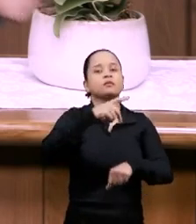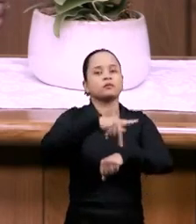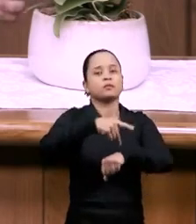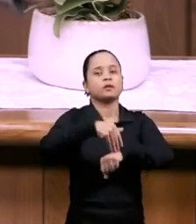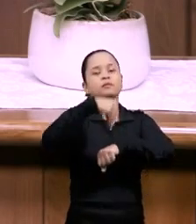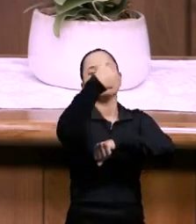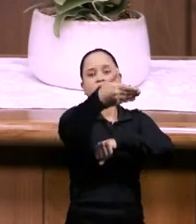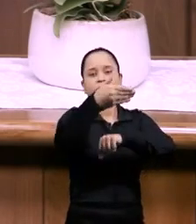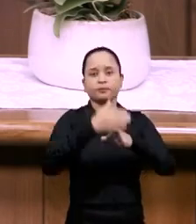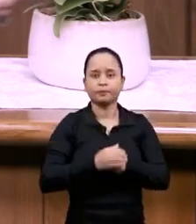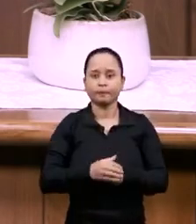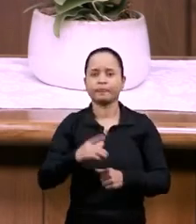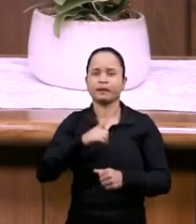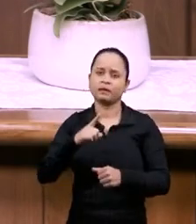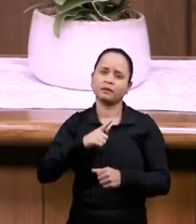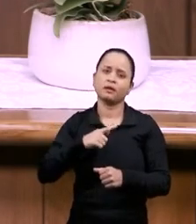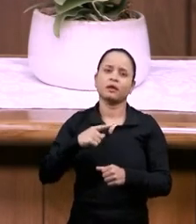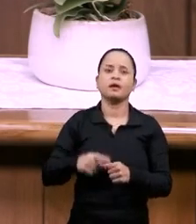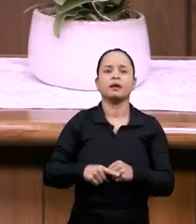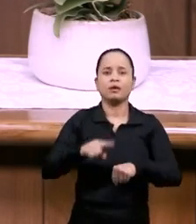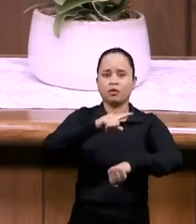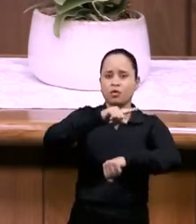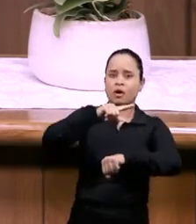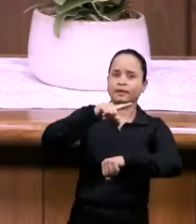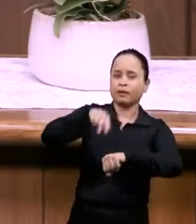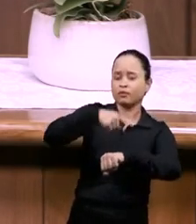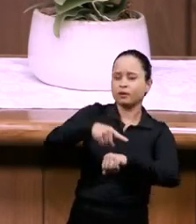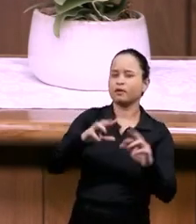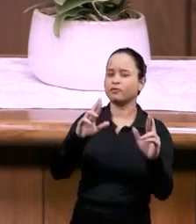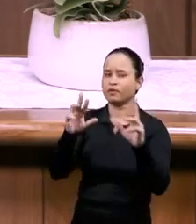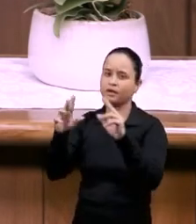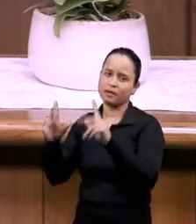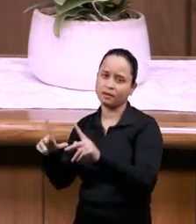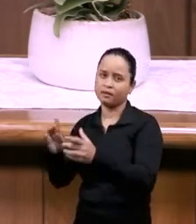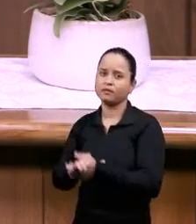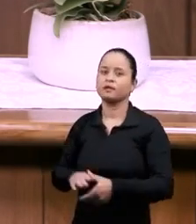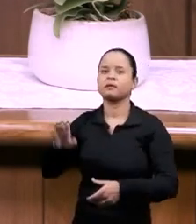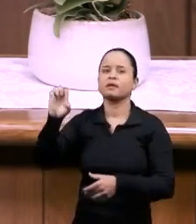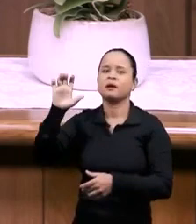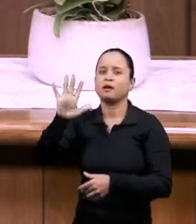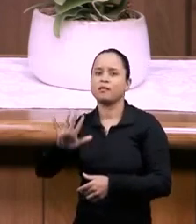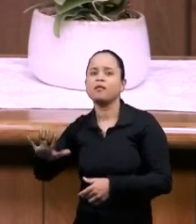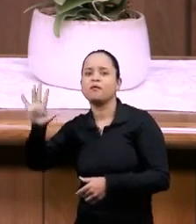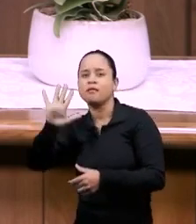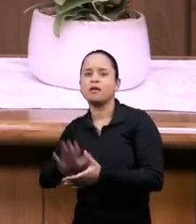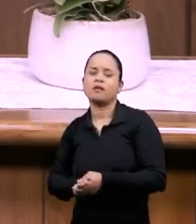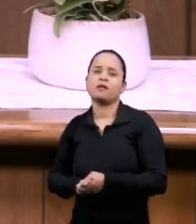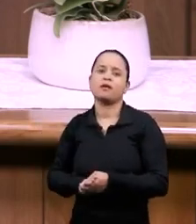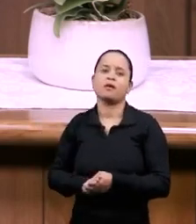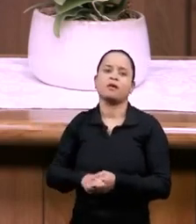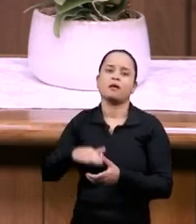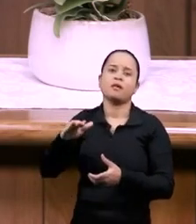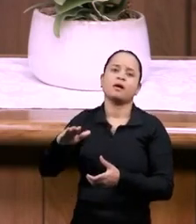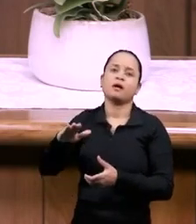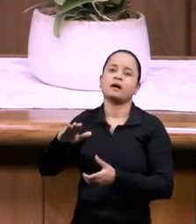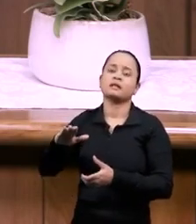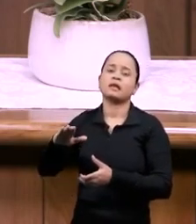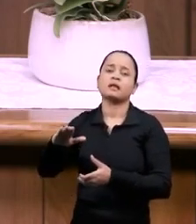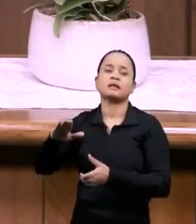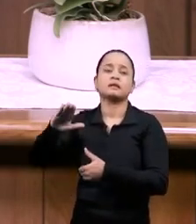Brazil time at noon last week, last Sunday, which is now on our YouTube channel.